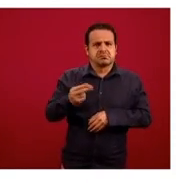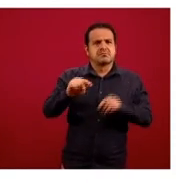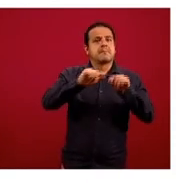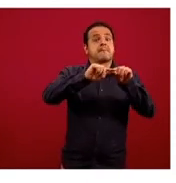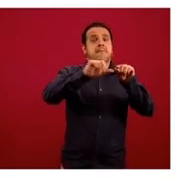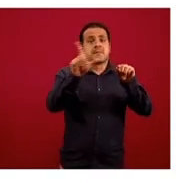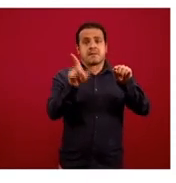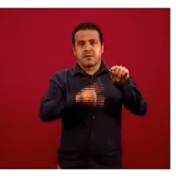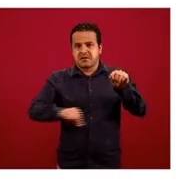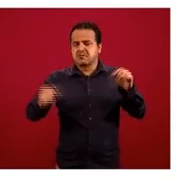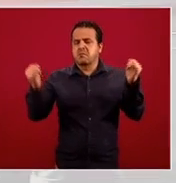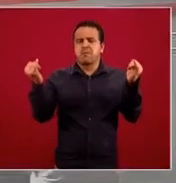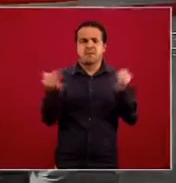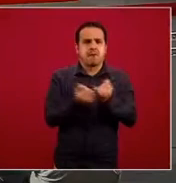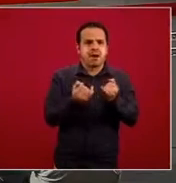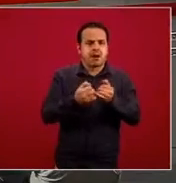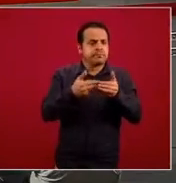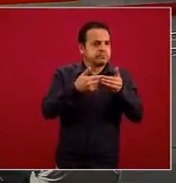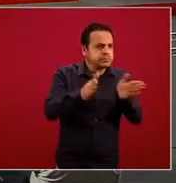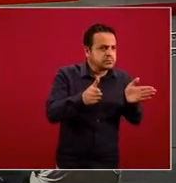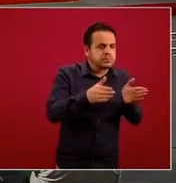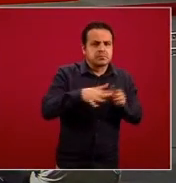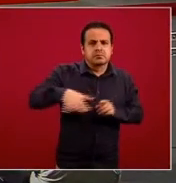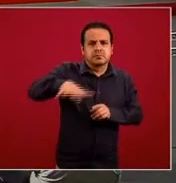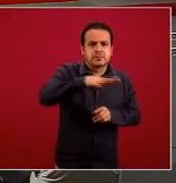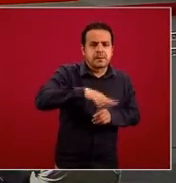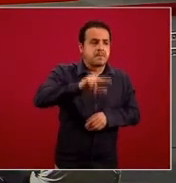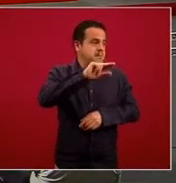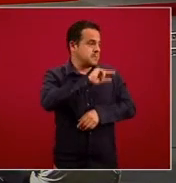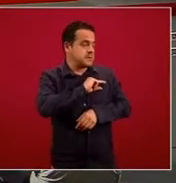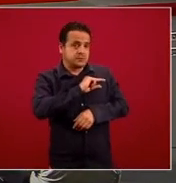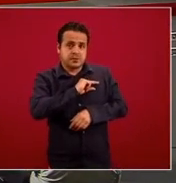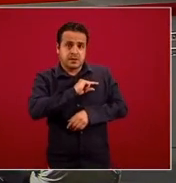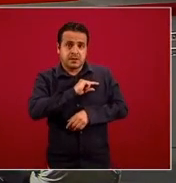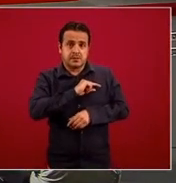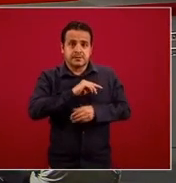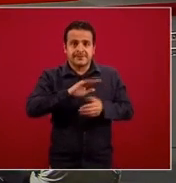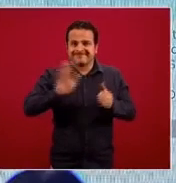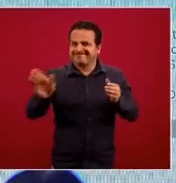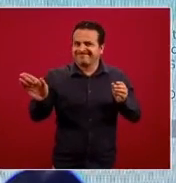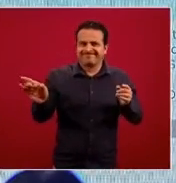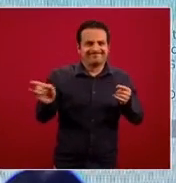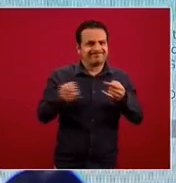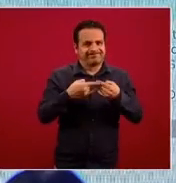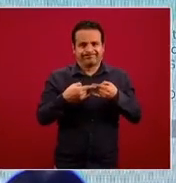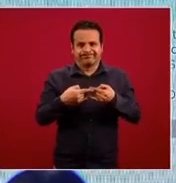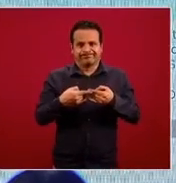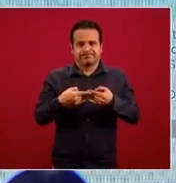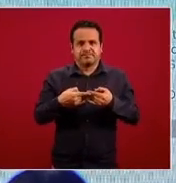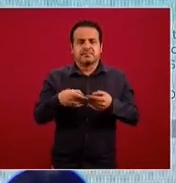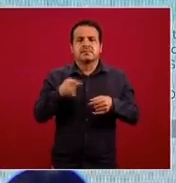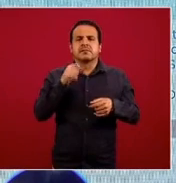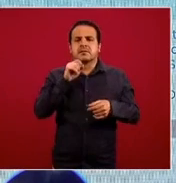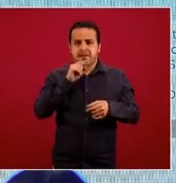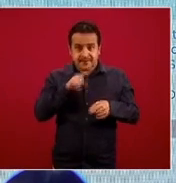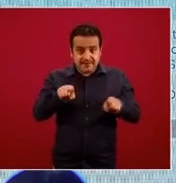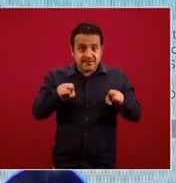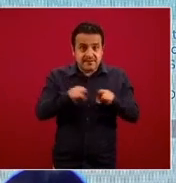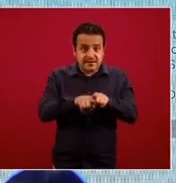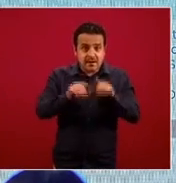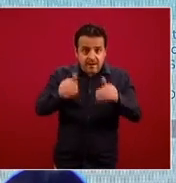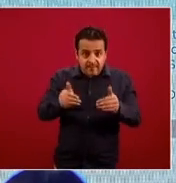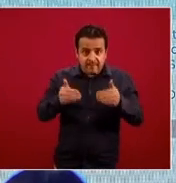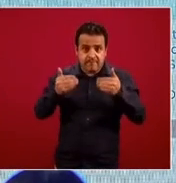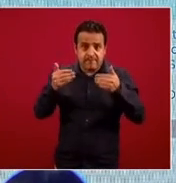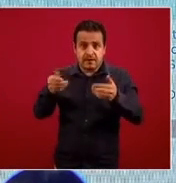activities, and also we later followed with the suspension of all